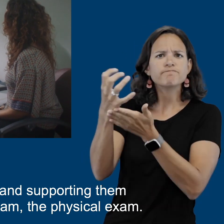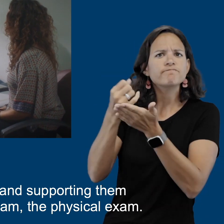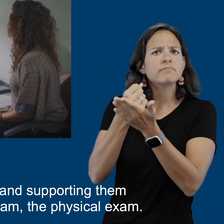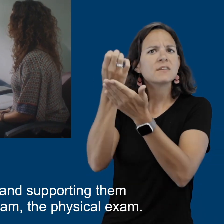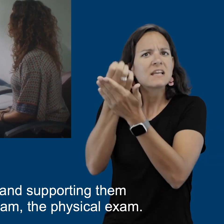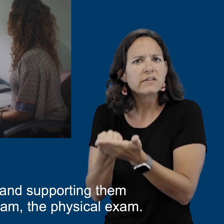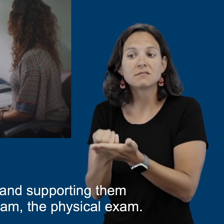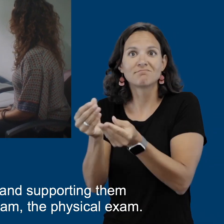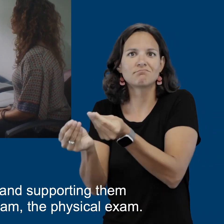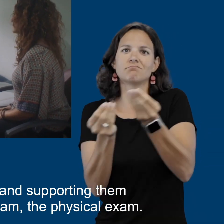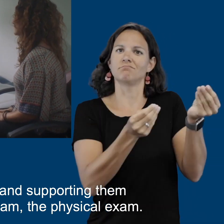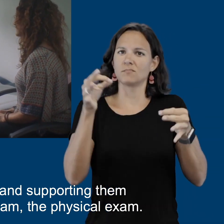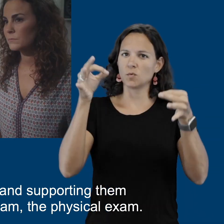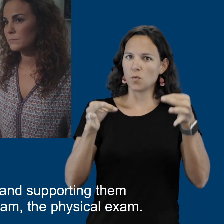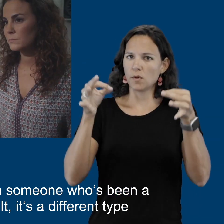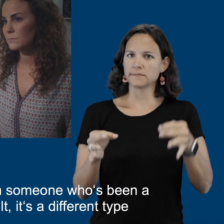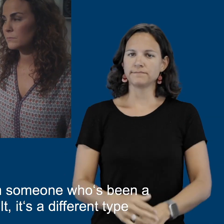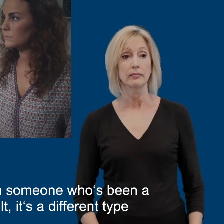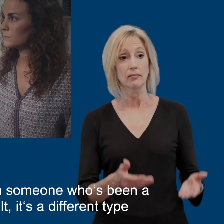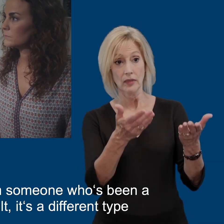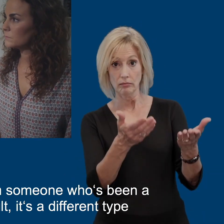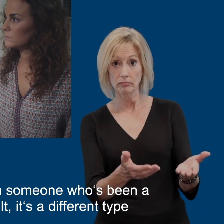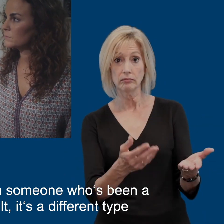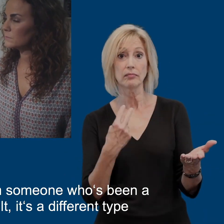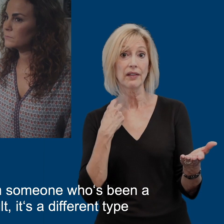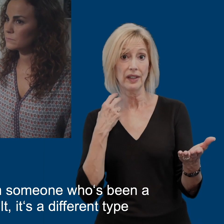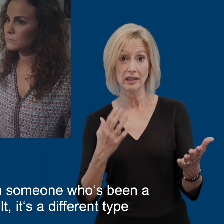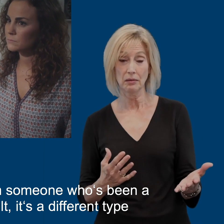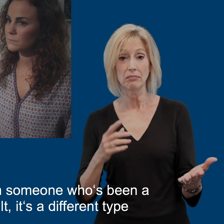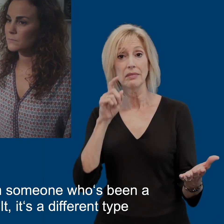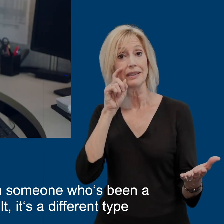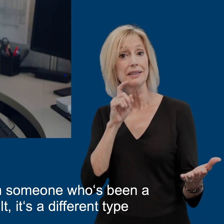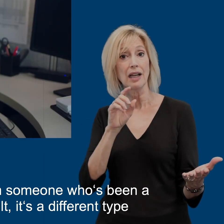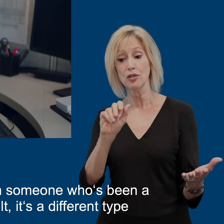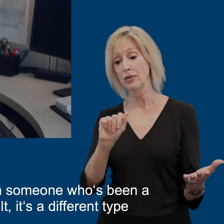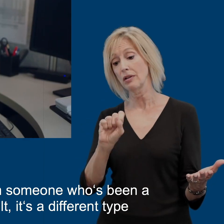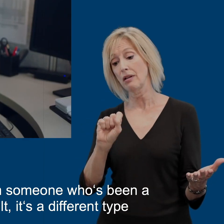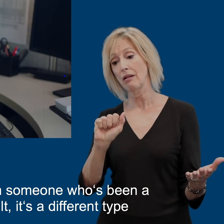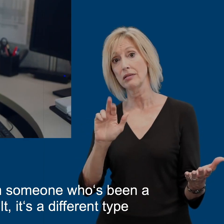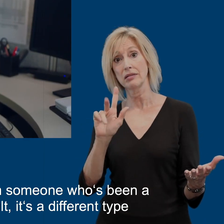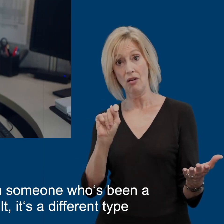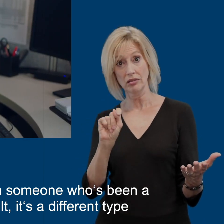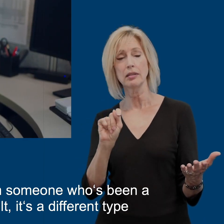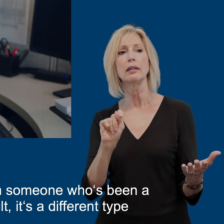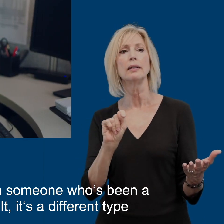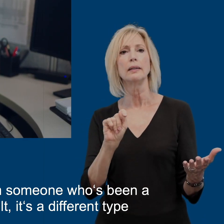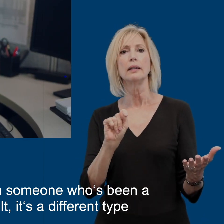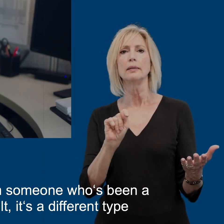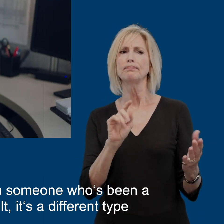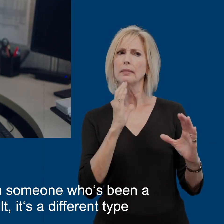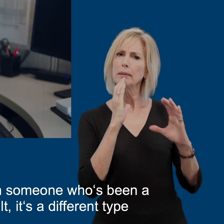the forensic exam, the physical exam. When we're working with someone who's been a victim of sexual